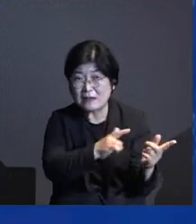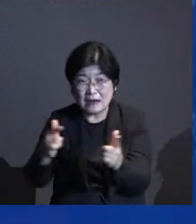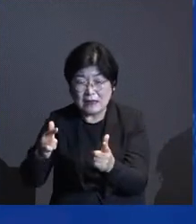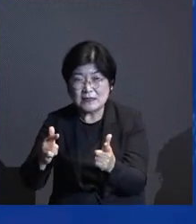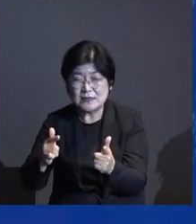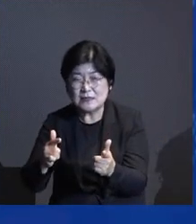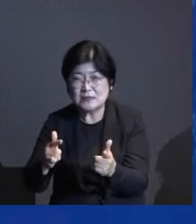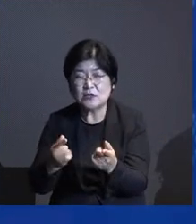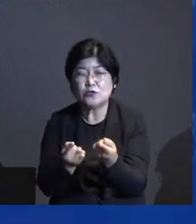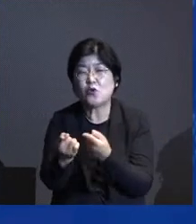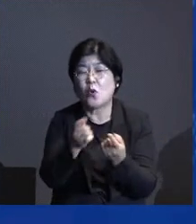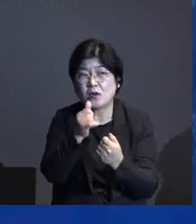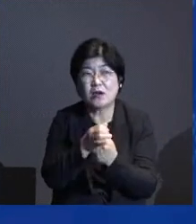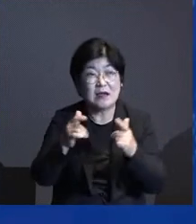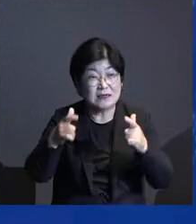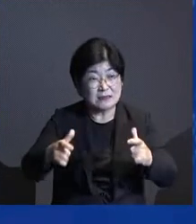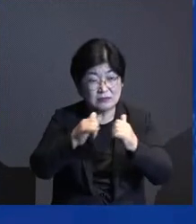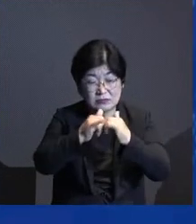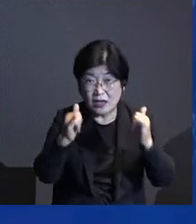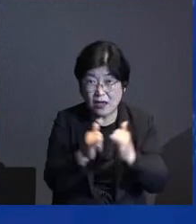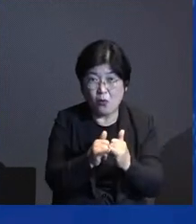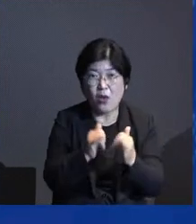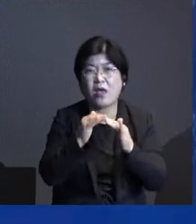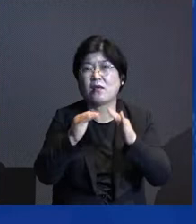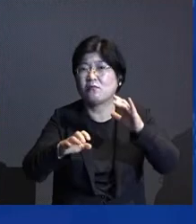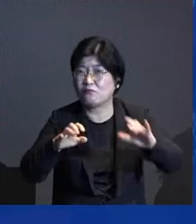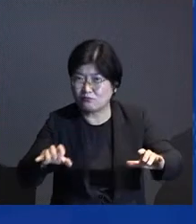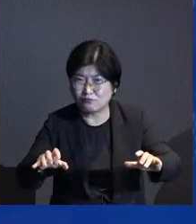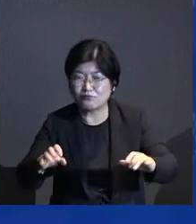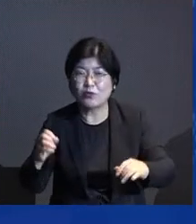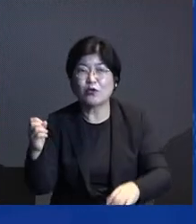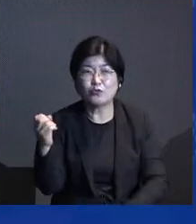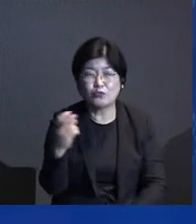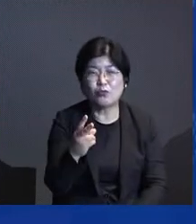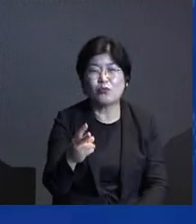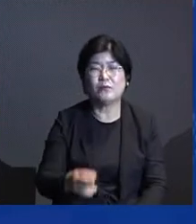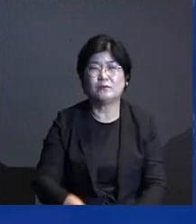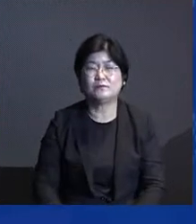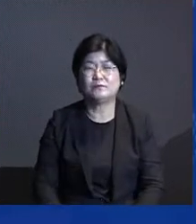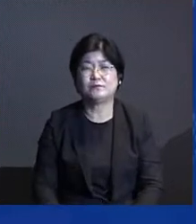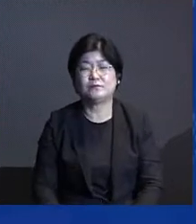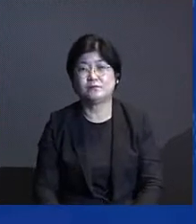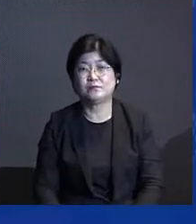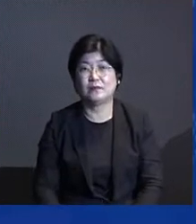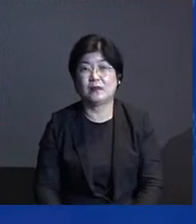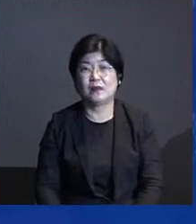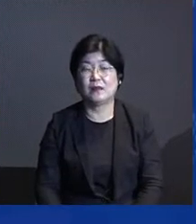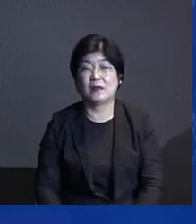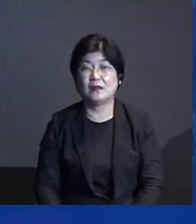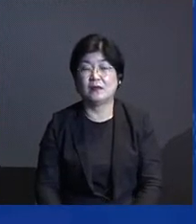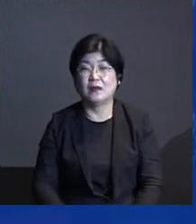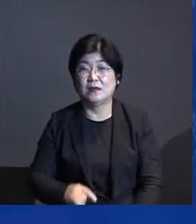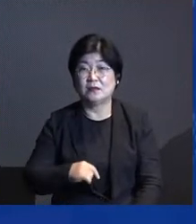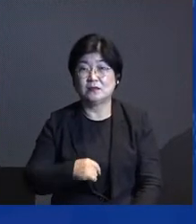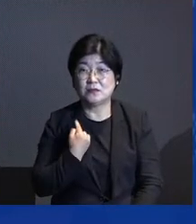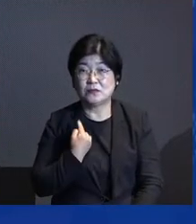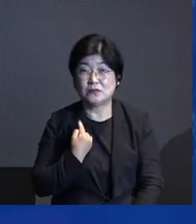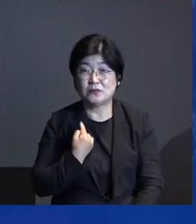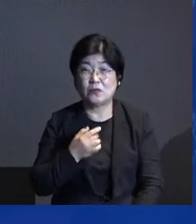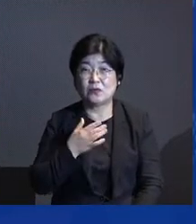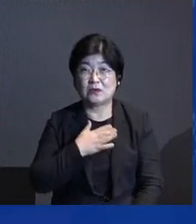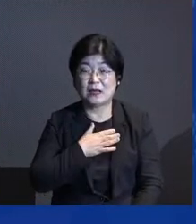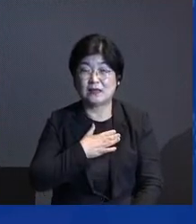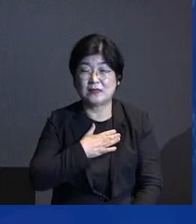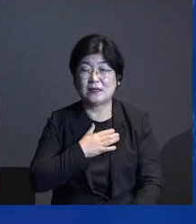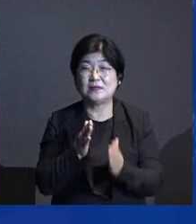participation, accountability, non-discrimination, empowerment, and legality, indeed. And this starts from our communities, from our neighborhoods, from